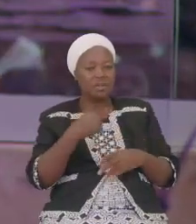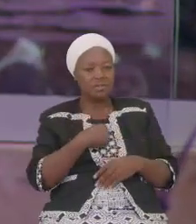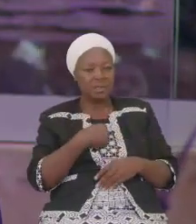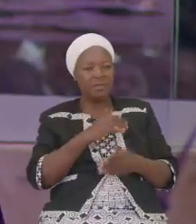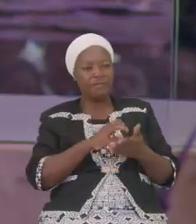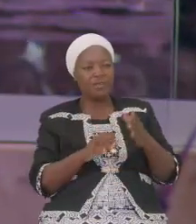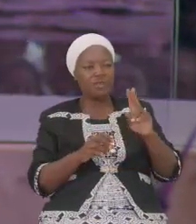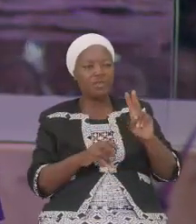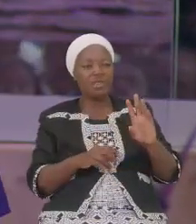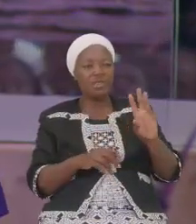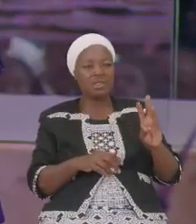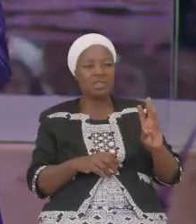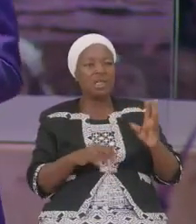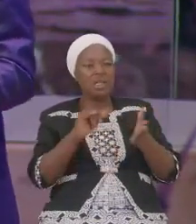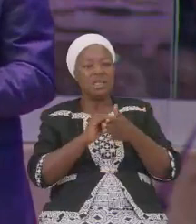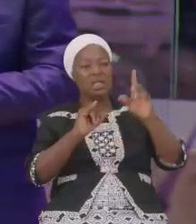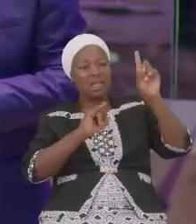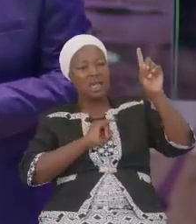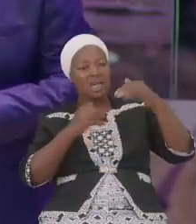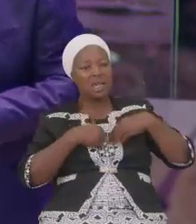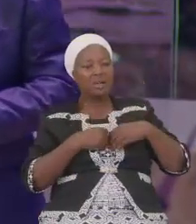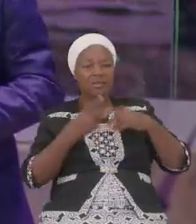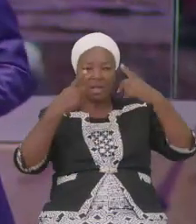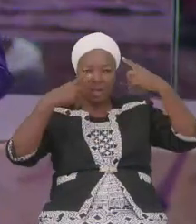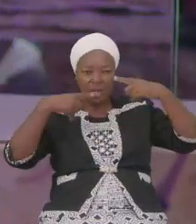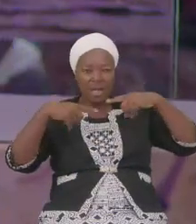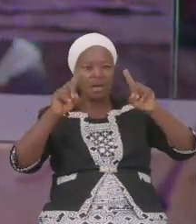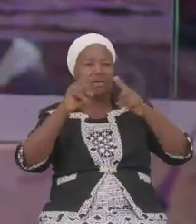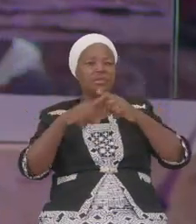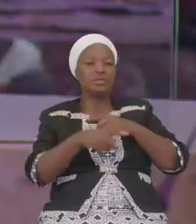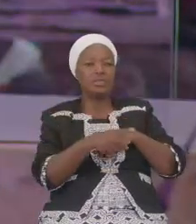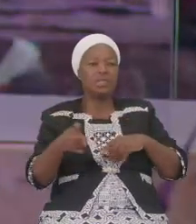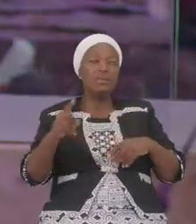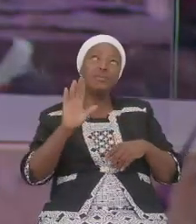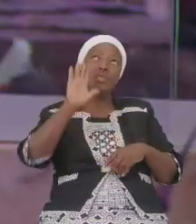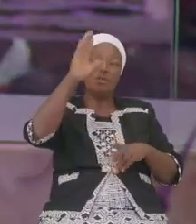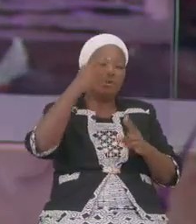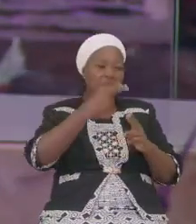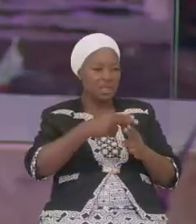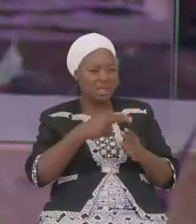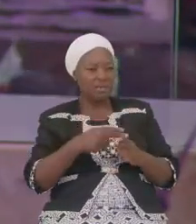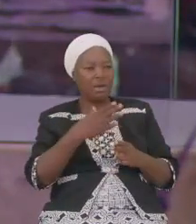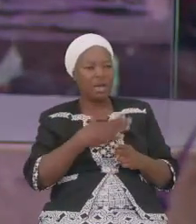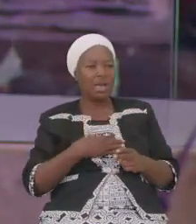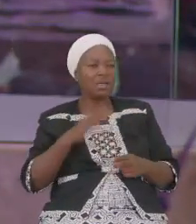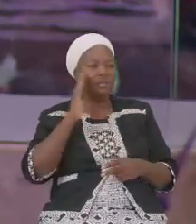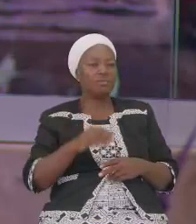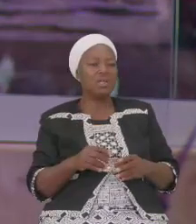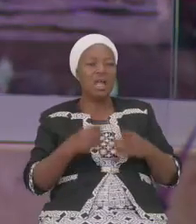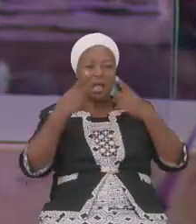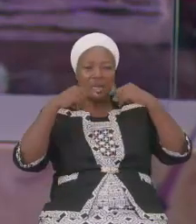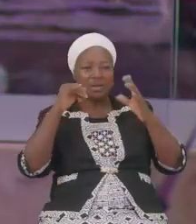Verse 26, and I have declared unto them thy name, and will declare